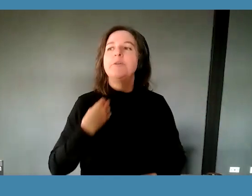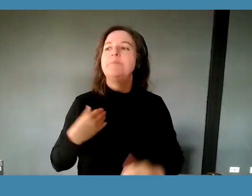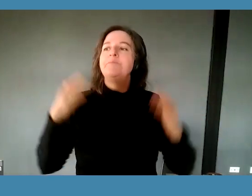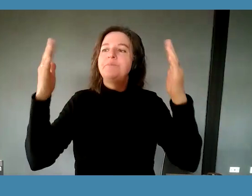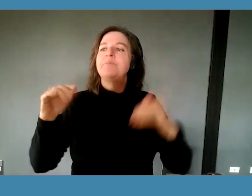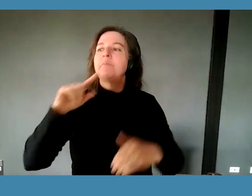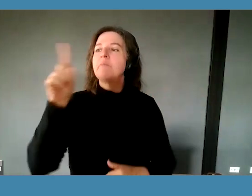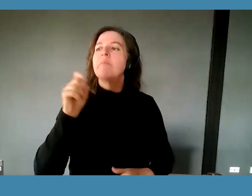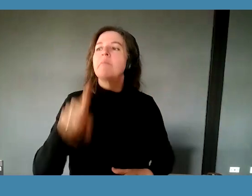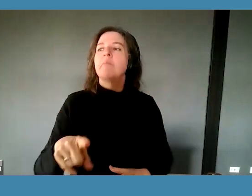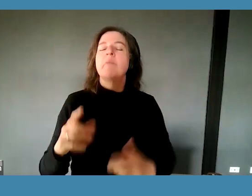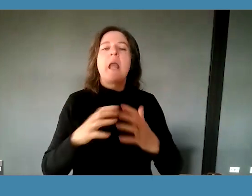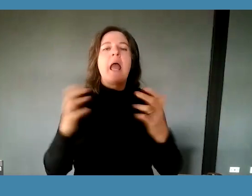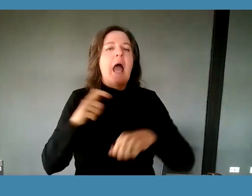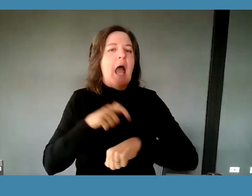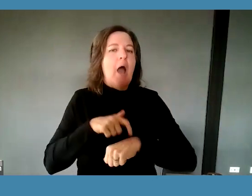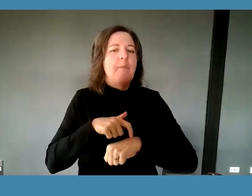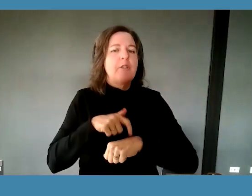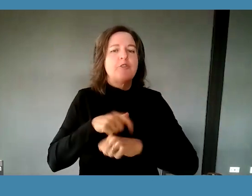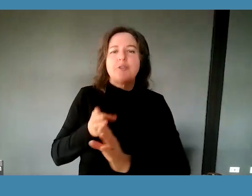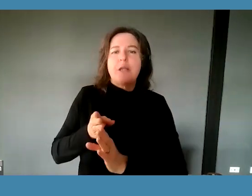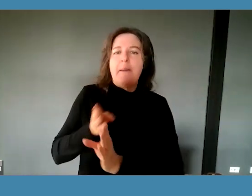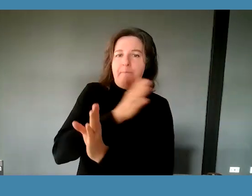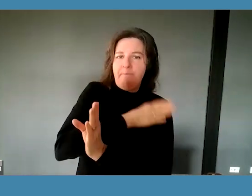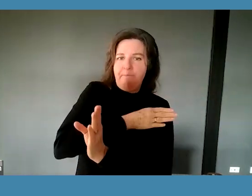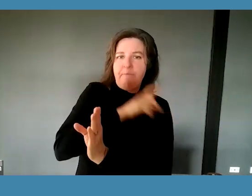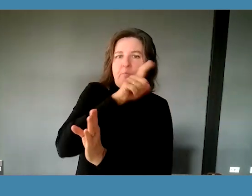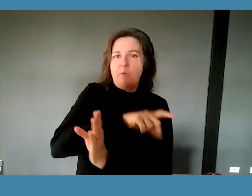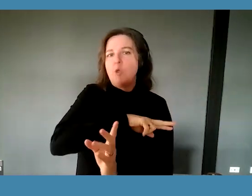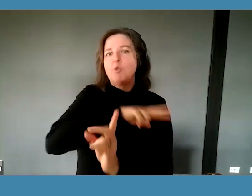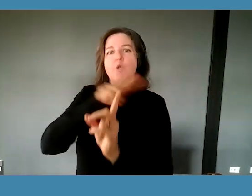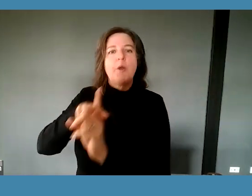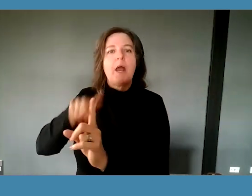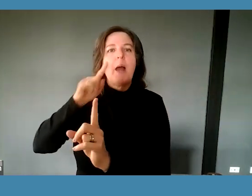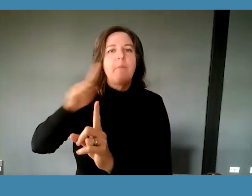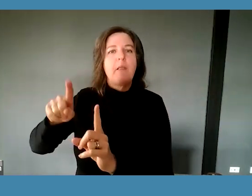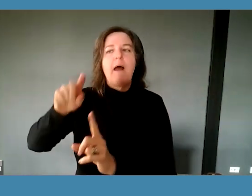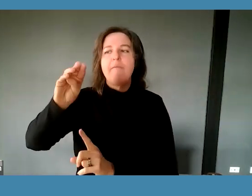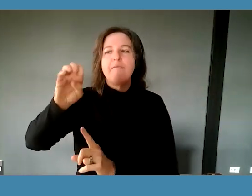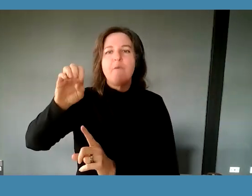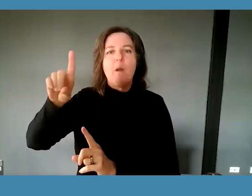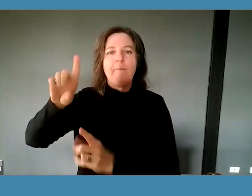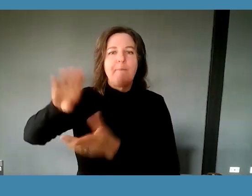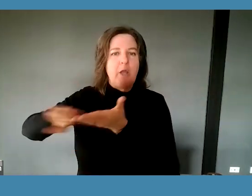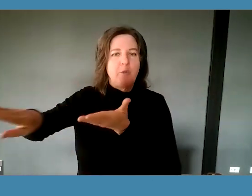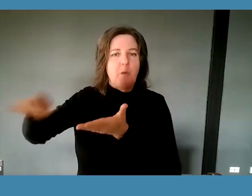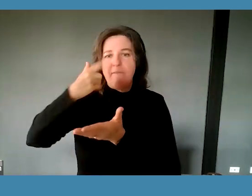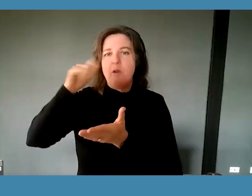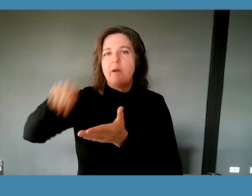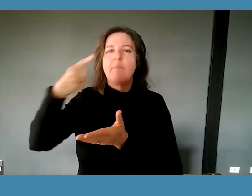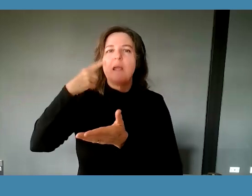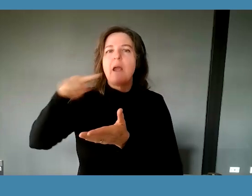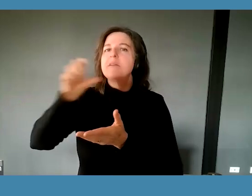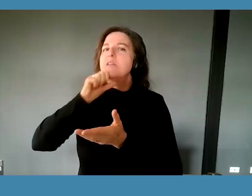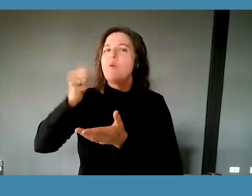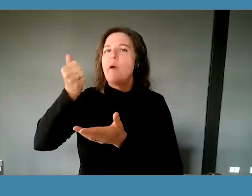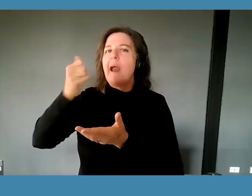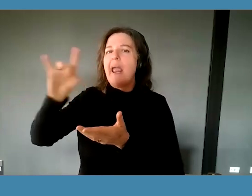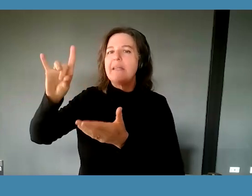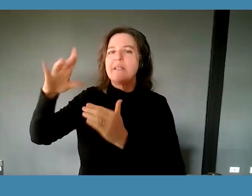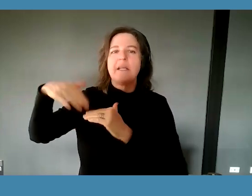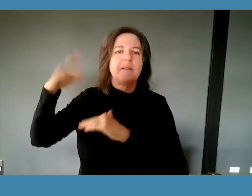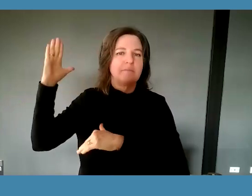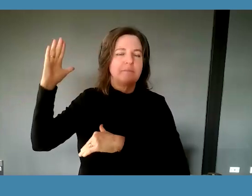question is, how much time in advance should you apply for med waiver since it's for 18 plus?